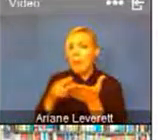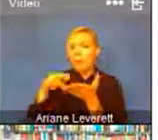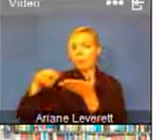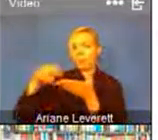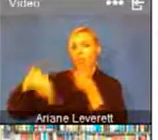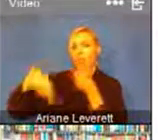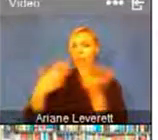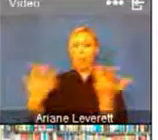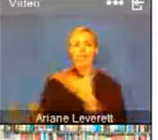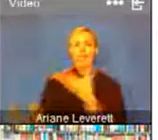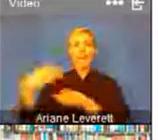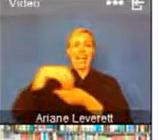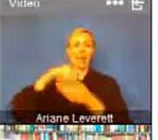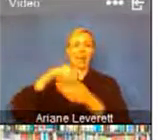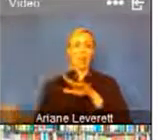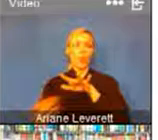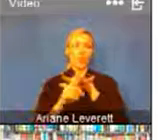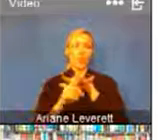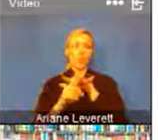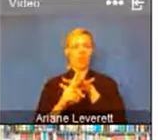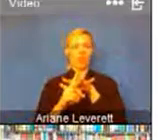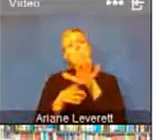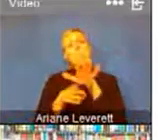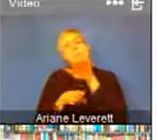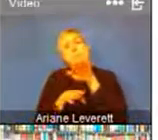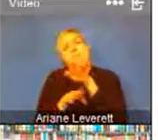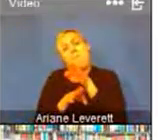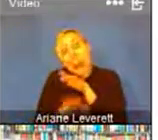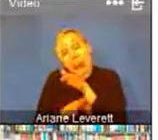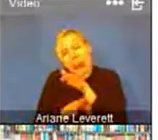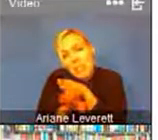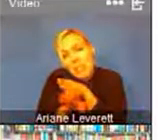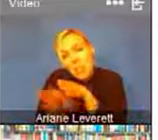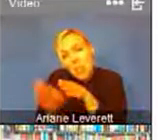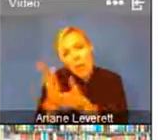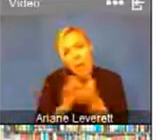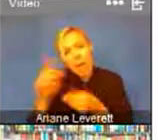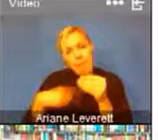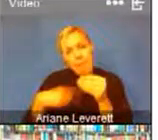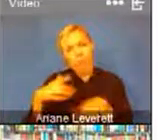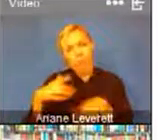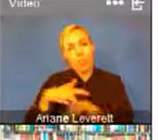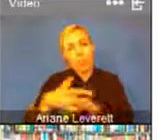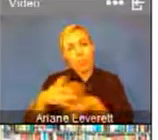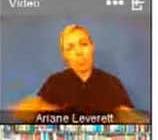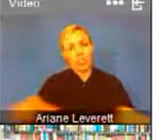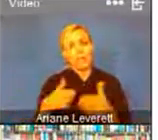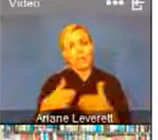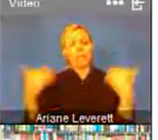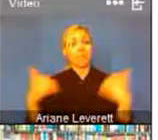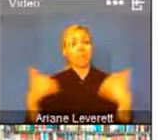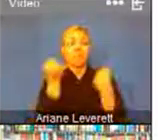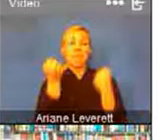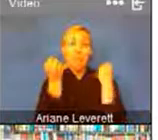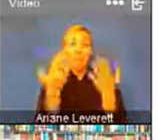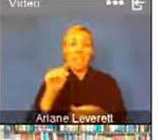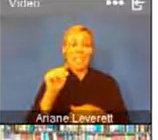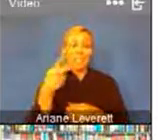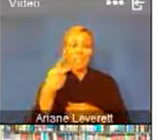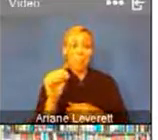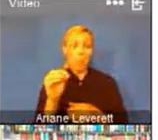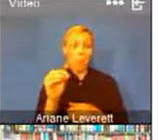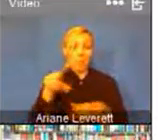on research institutes on governance, social development, humanitarian and conflict issues, who also does some